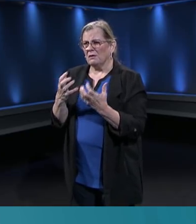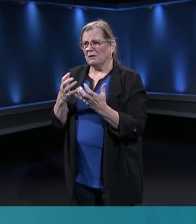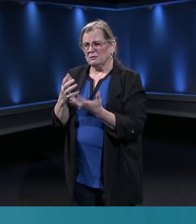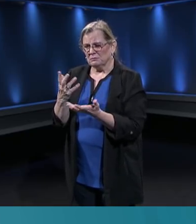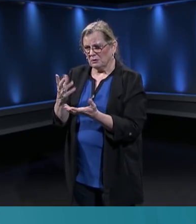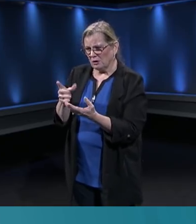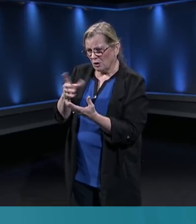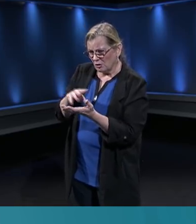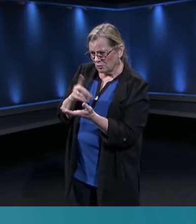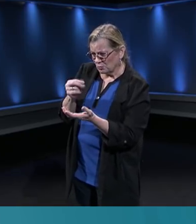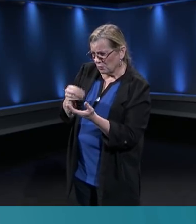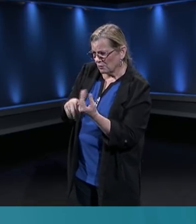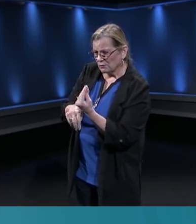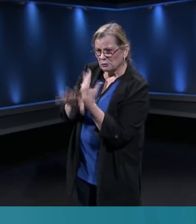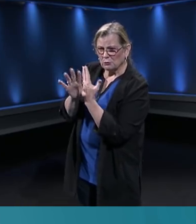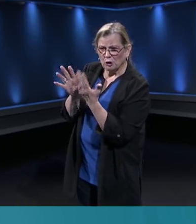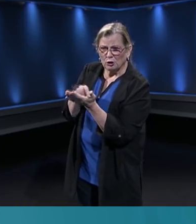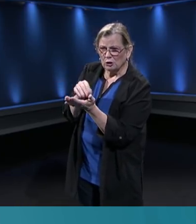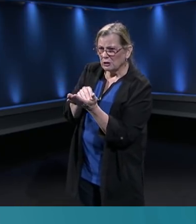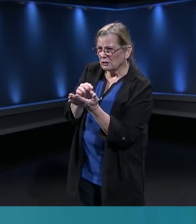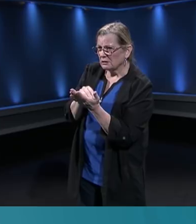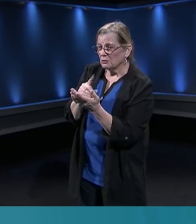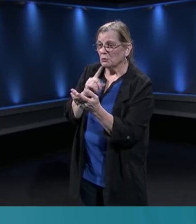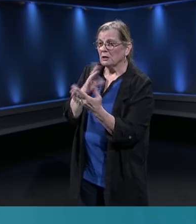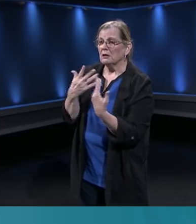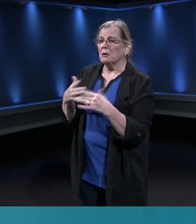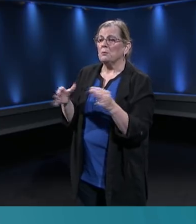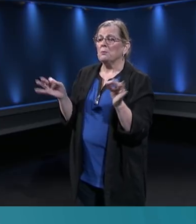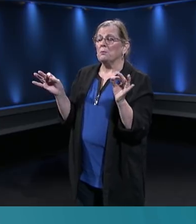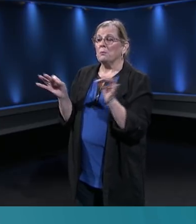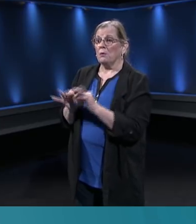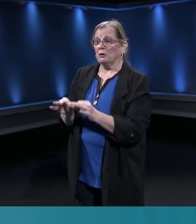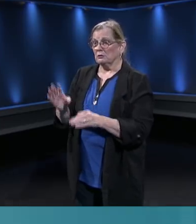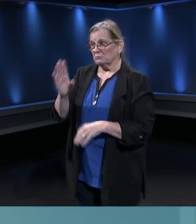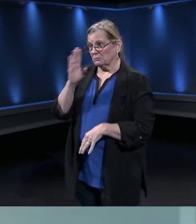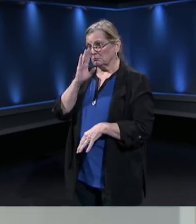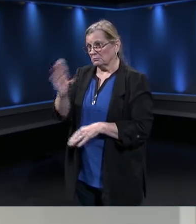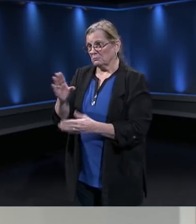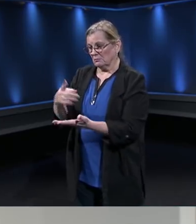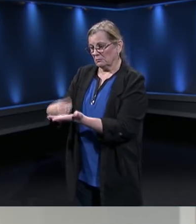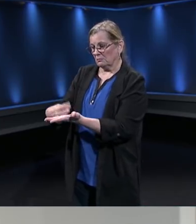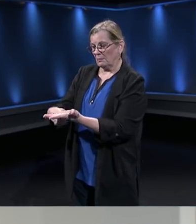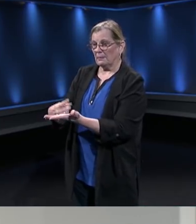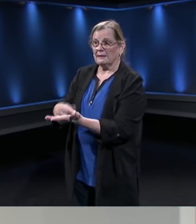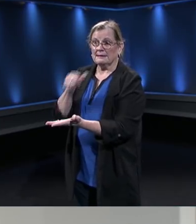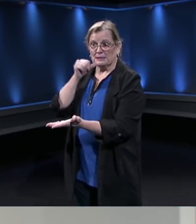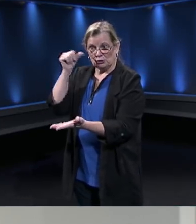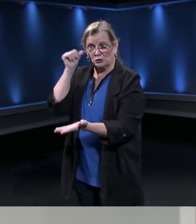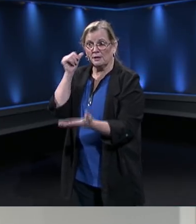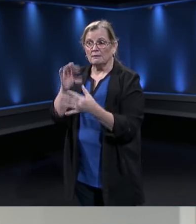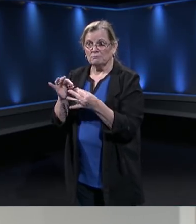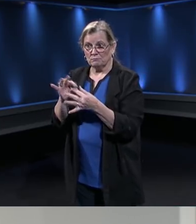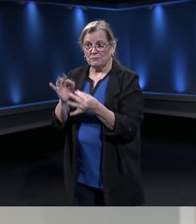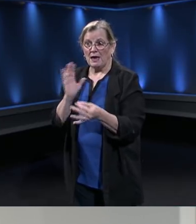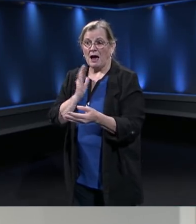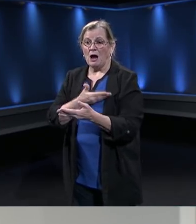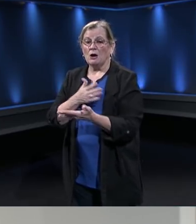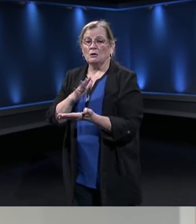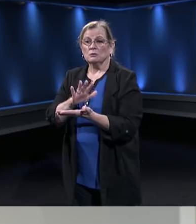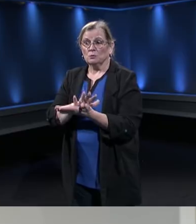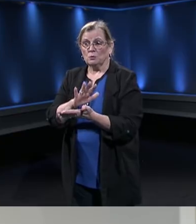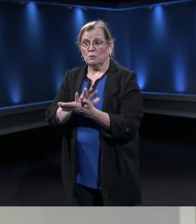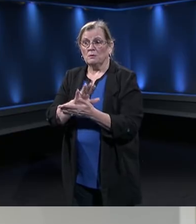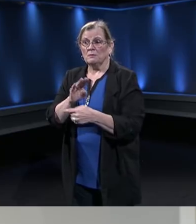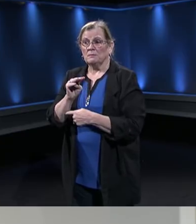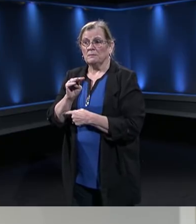very important question, and we directly addressed this yesterday in our return to school work session. Mike Bloom and our